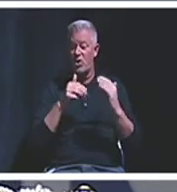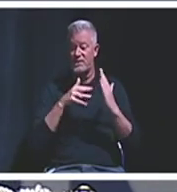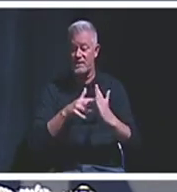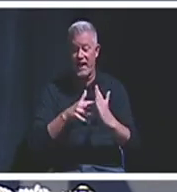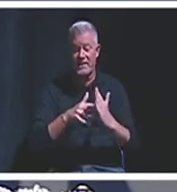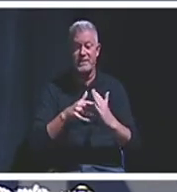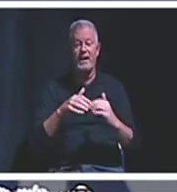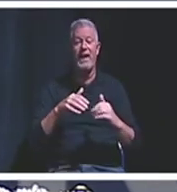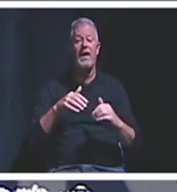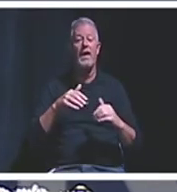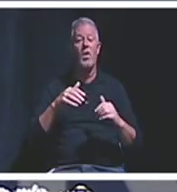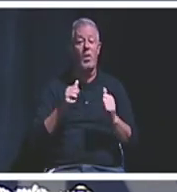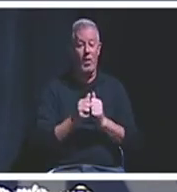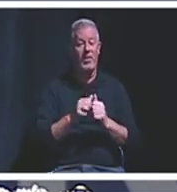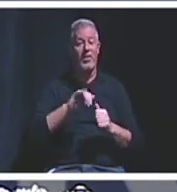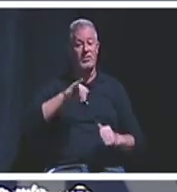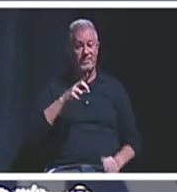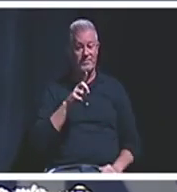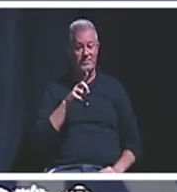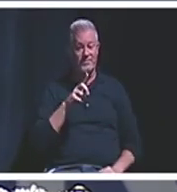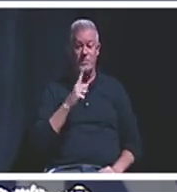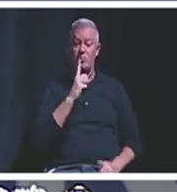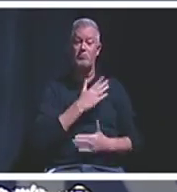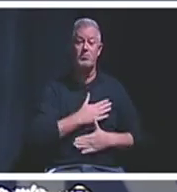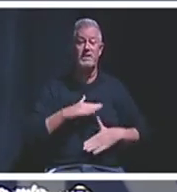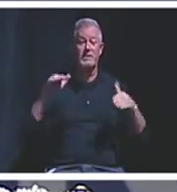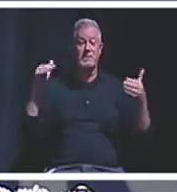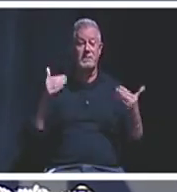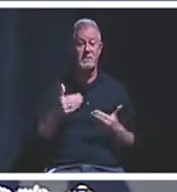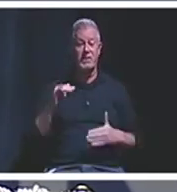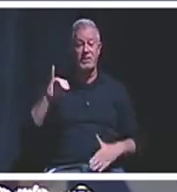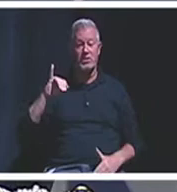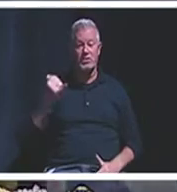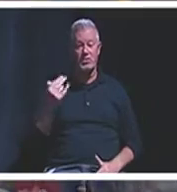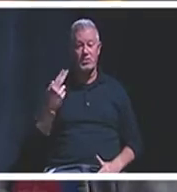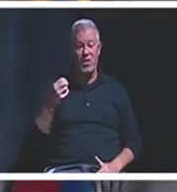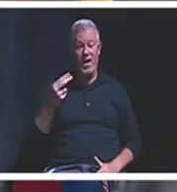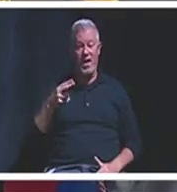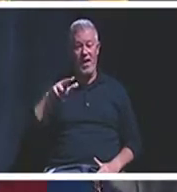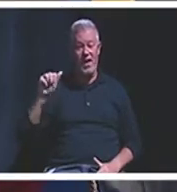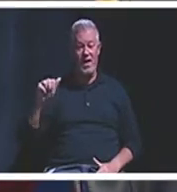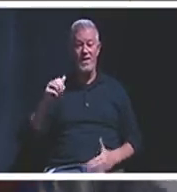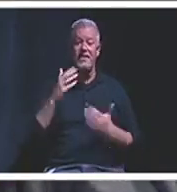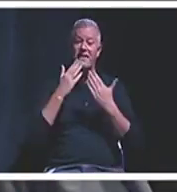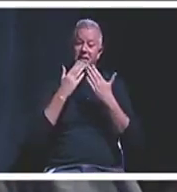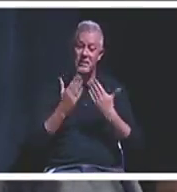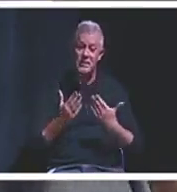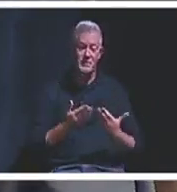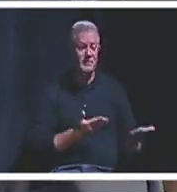a JD. I'm very pleased to introduce Joanna. Thank you so much.